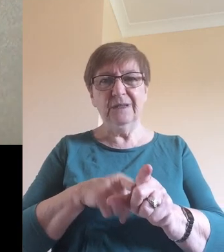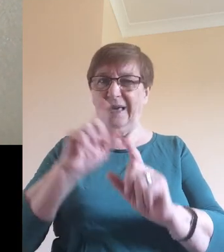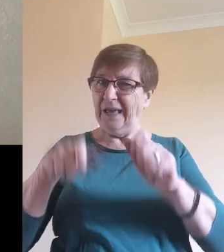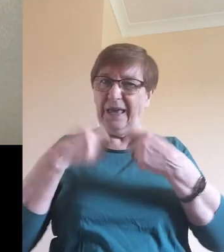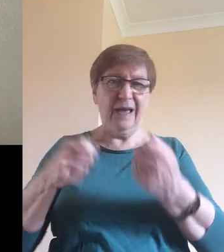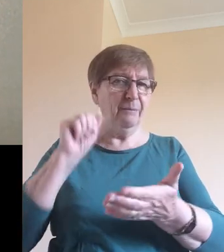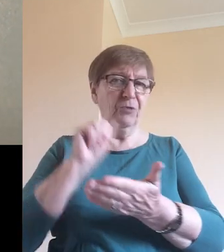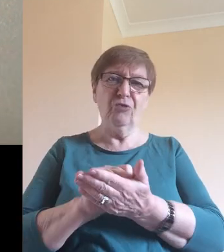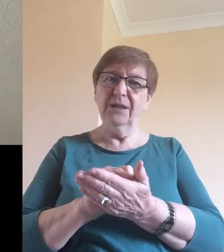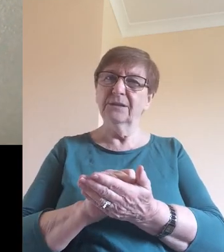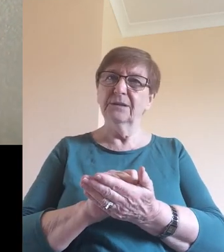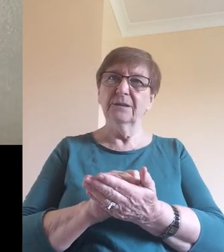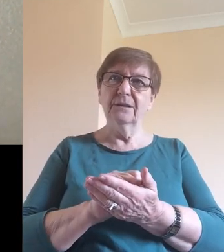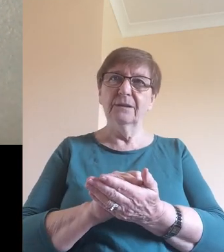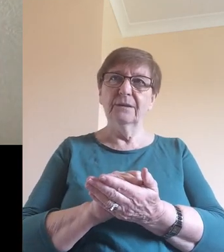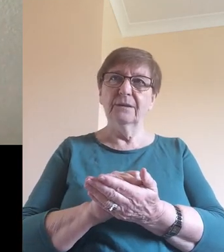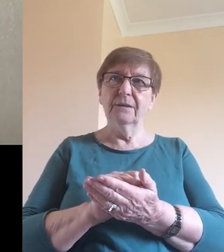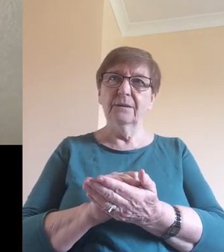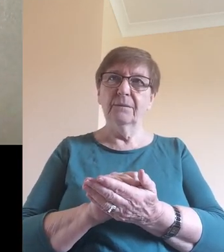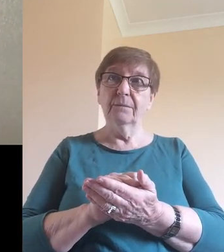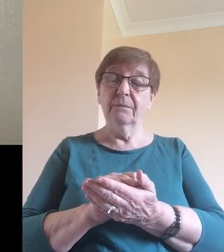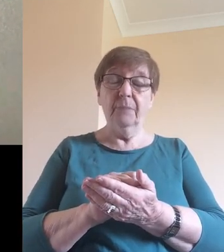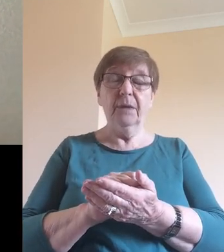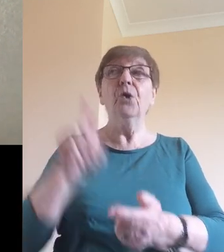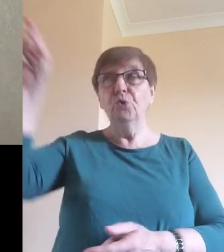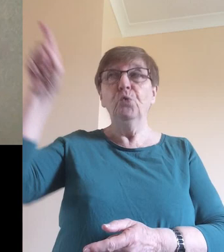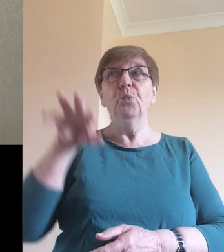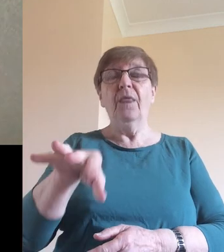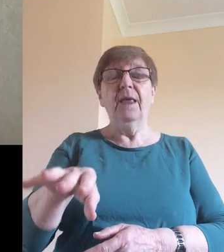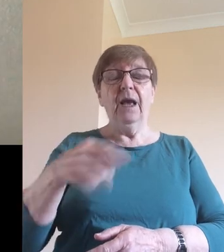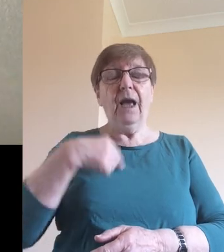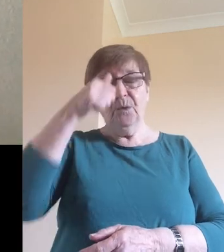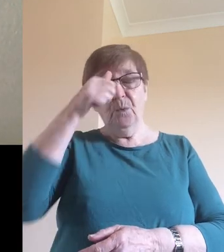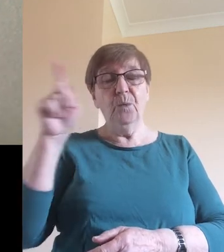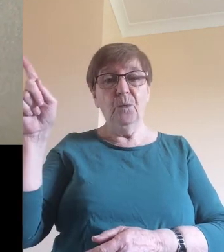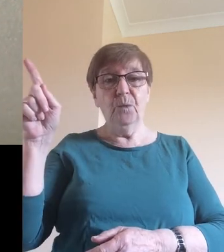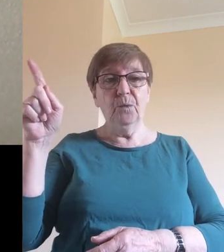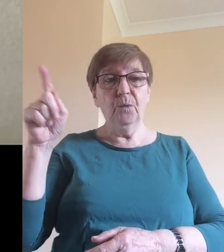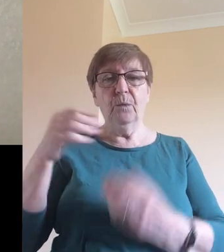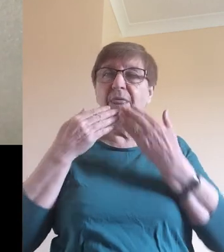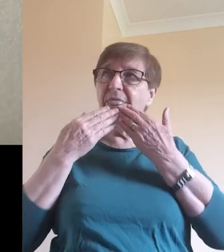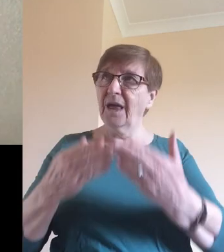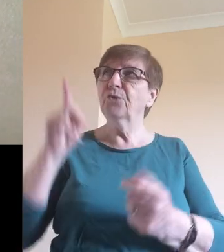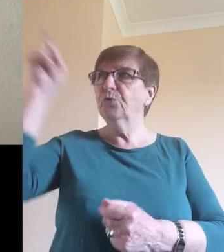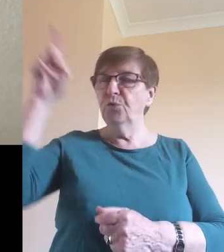Only 5 people. And you, of course, you were there. And I thank you for